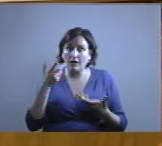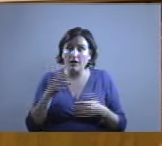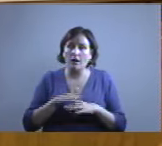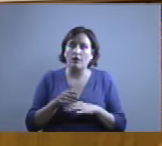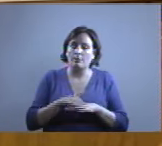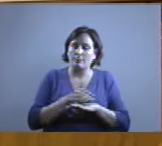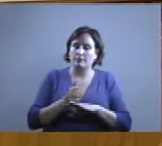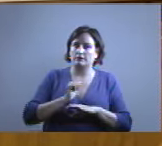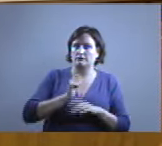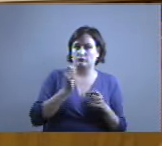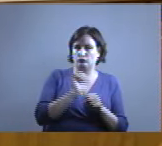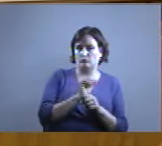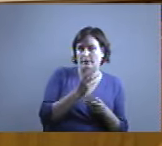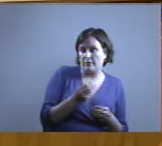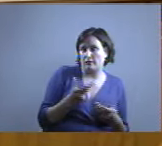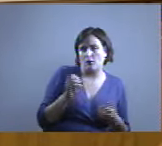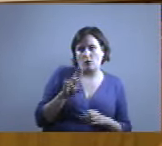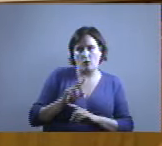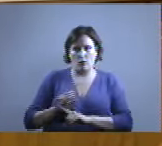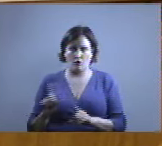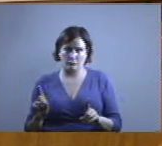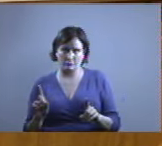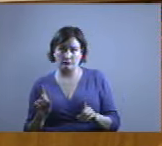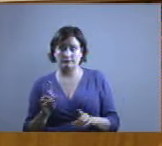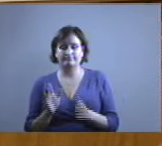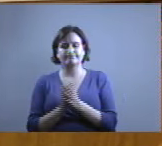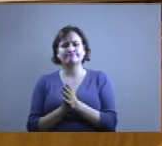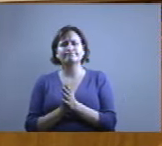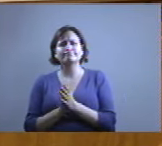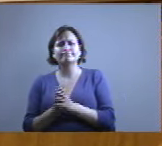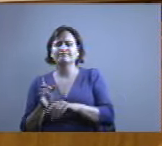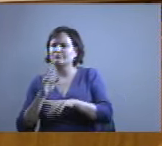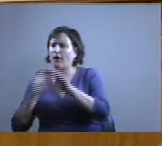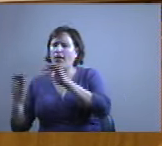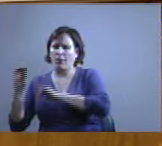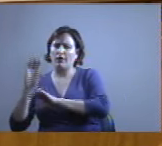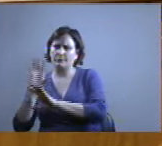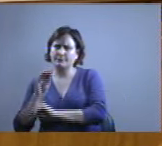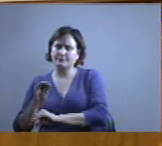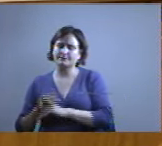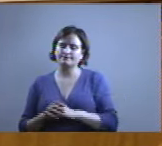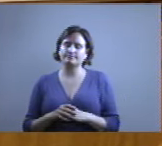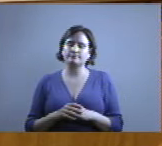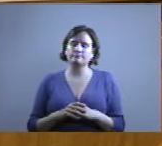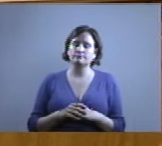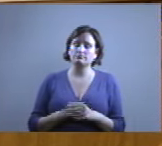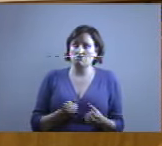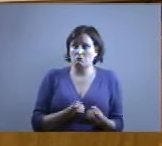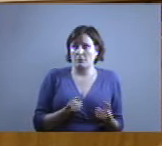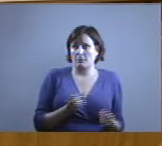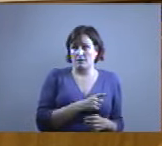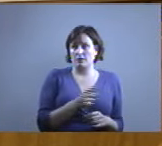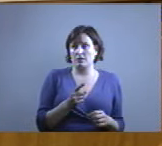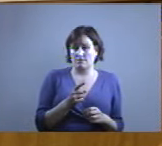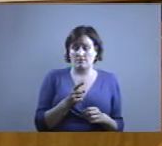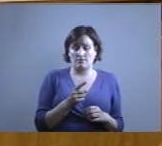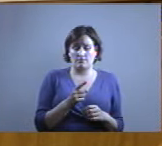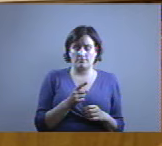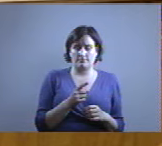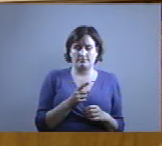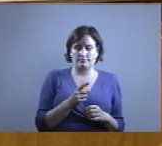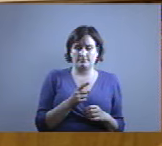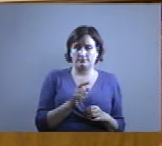Well, honourable members, please reduce the noise level in the House. Many South Africans are excluded from economic activity and as a